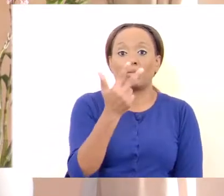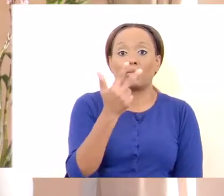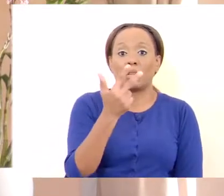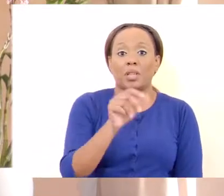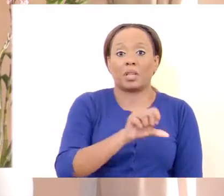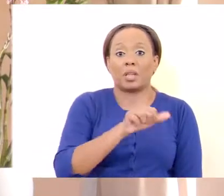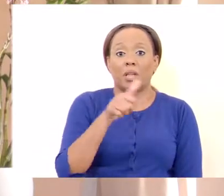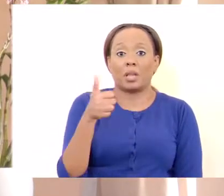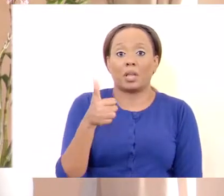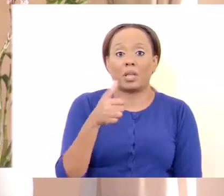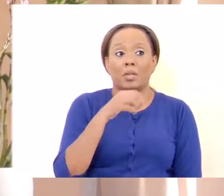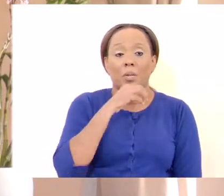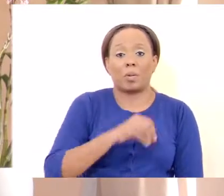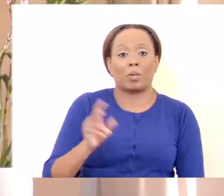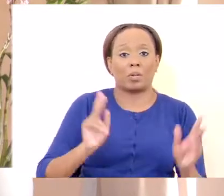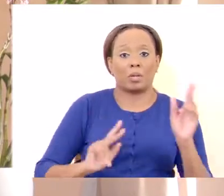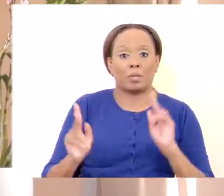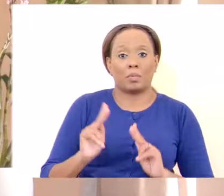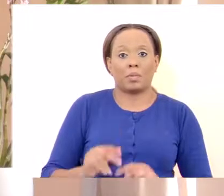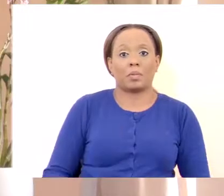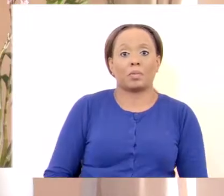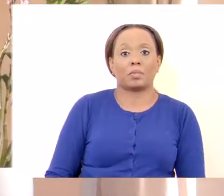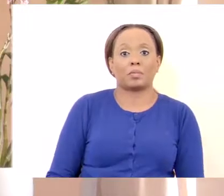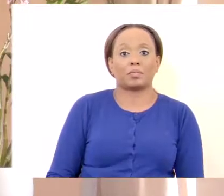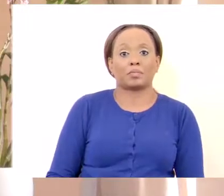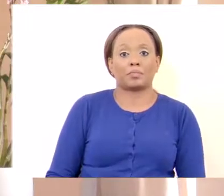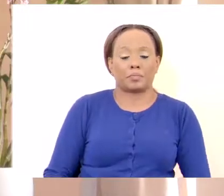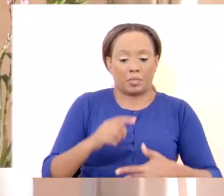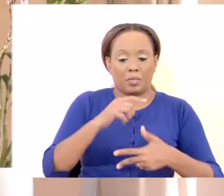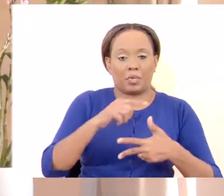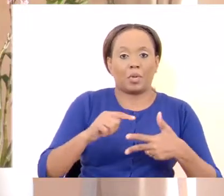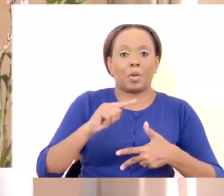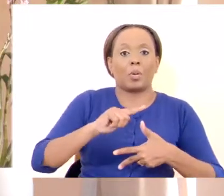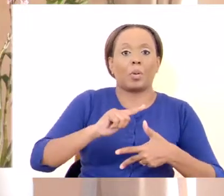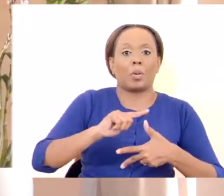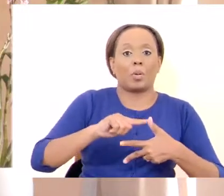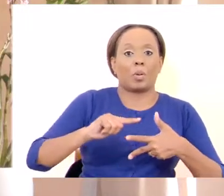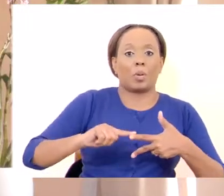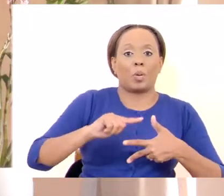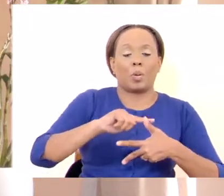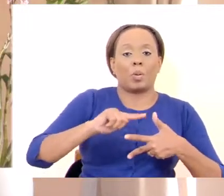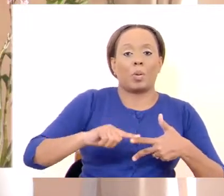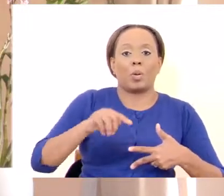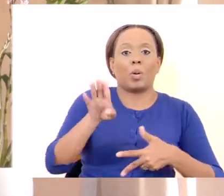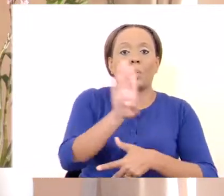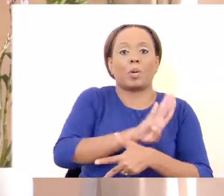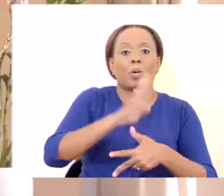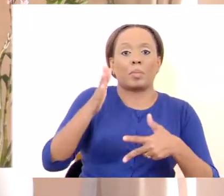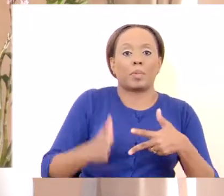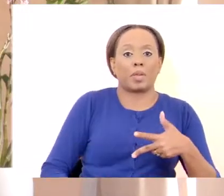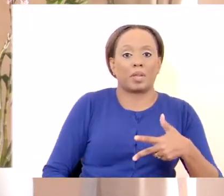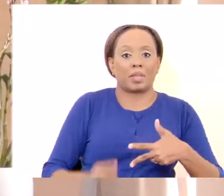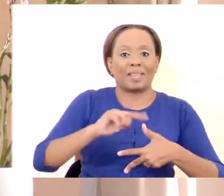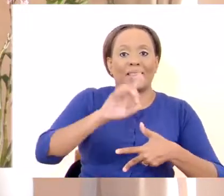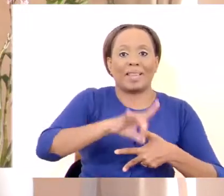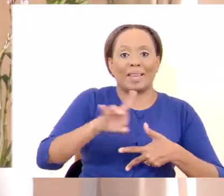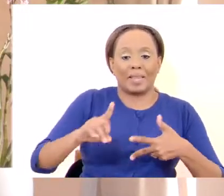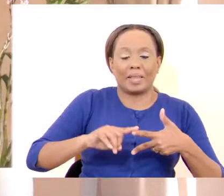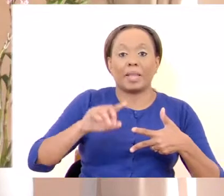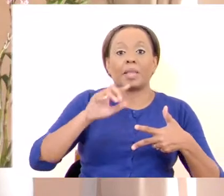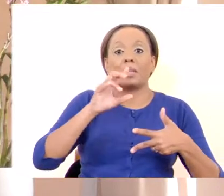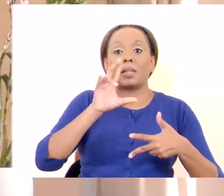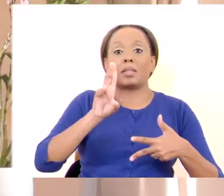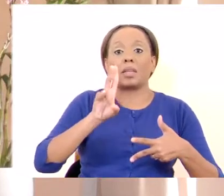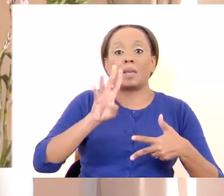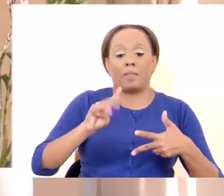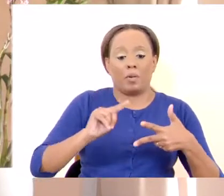2 Barbadian ladies, one 88 years old and the other 74, and a gentleman 73